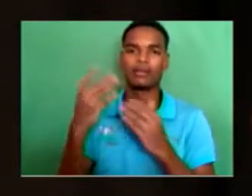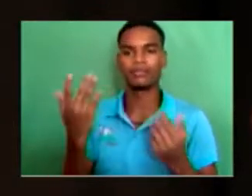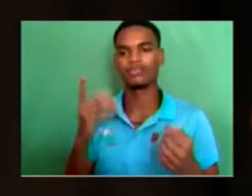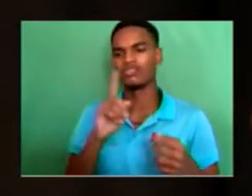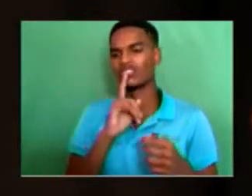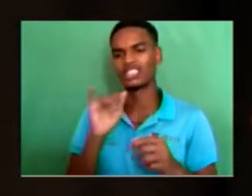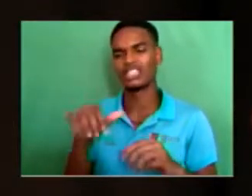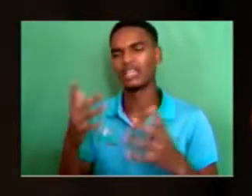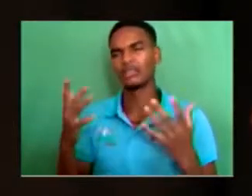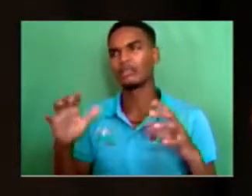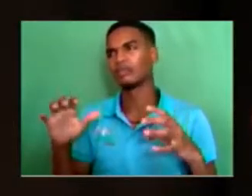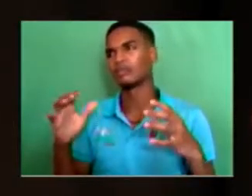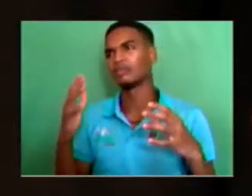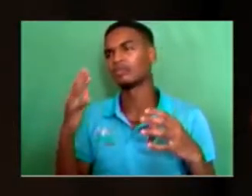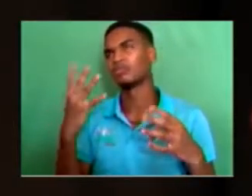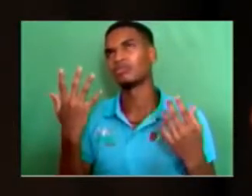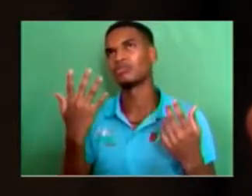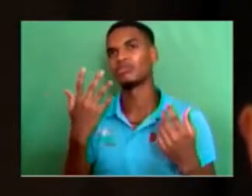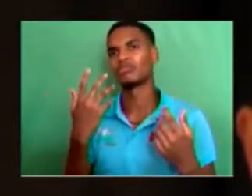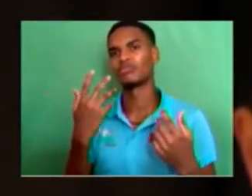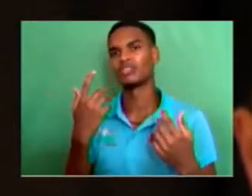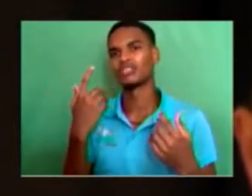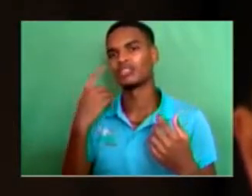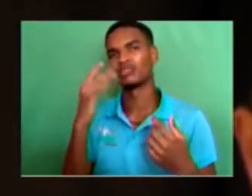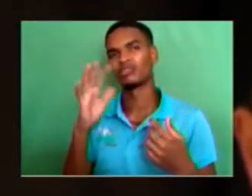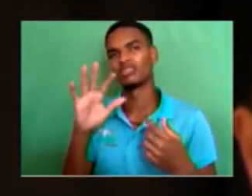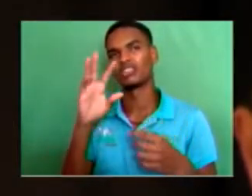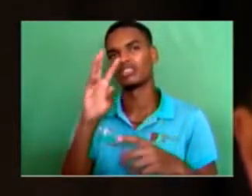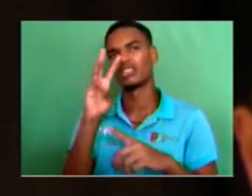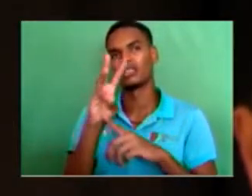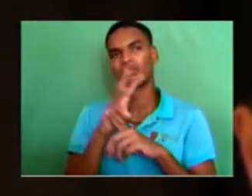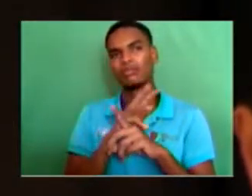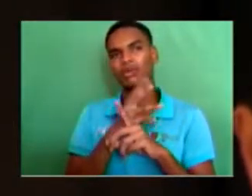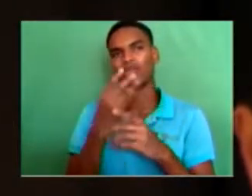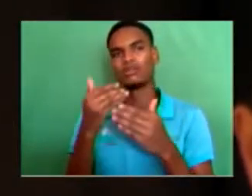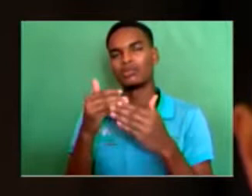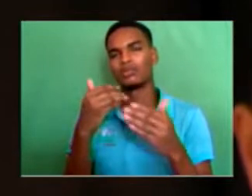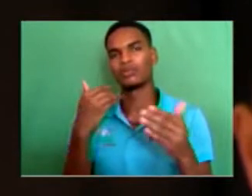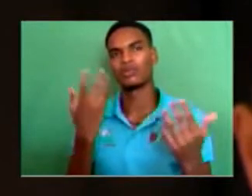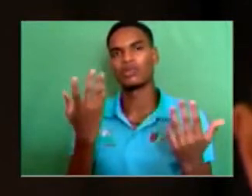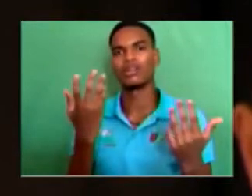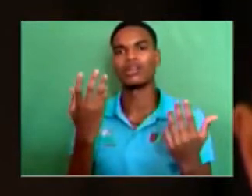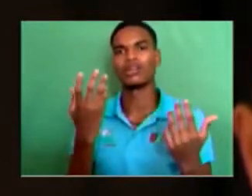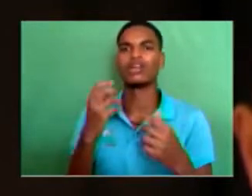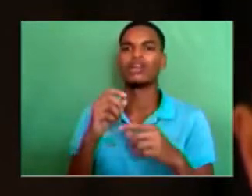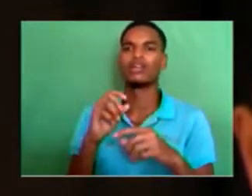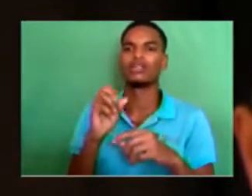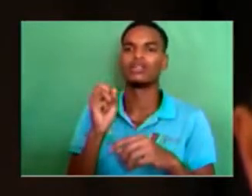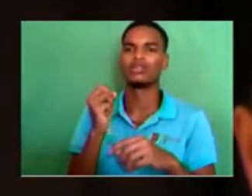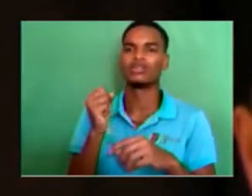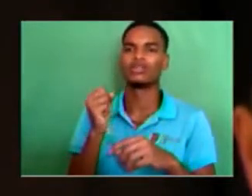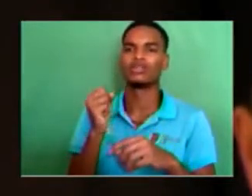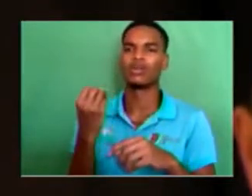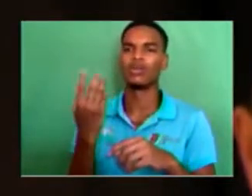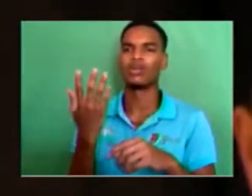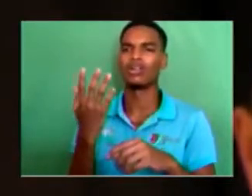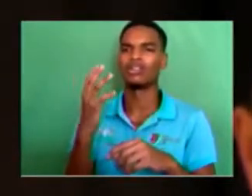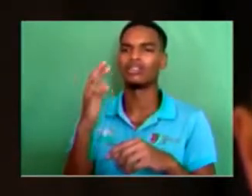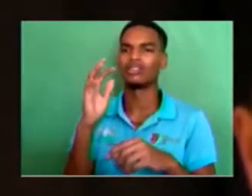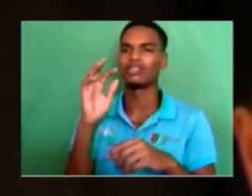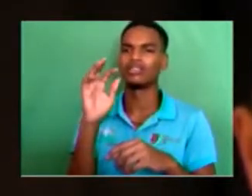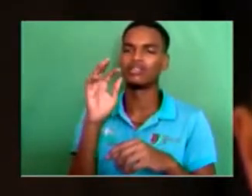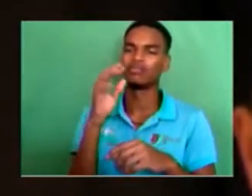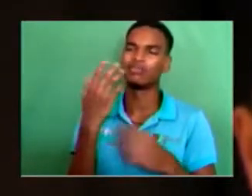locked down about at least 6 months prior to that. So it takes better part of a